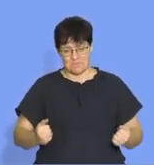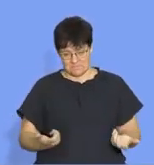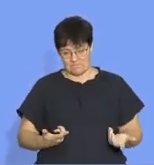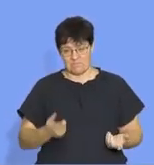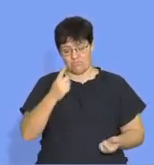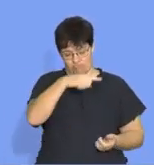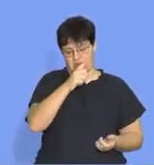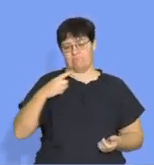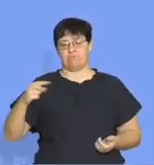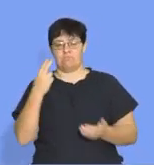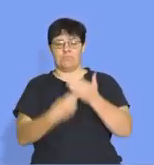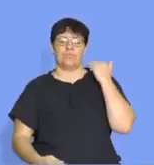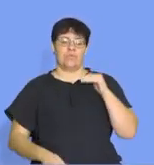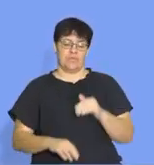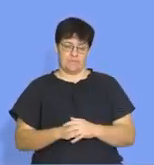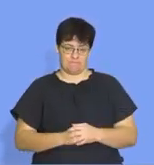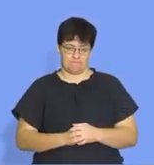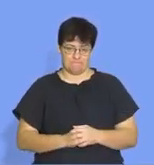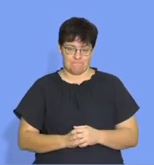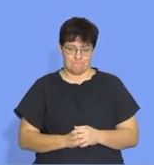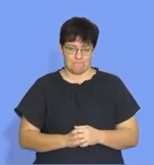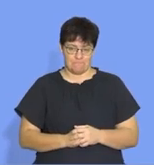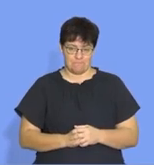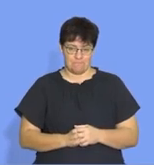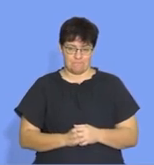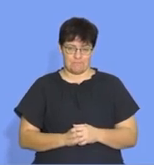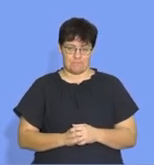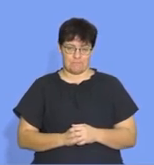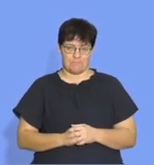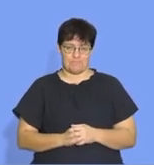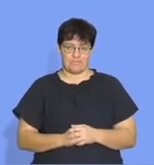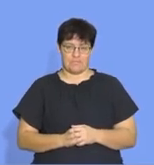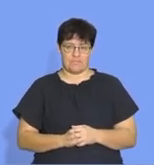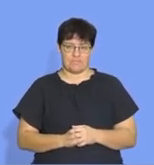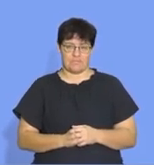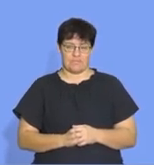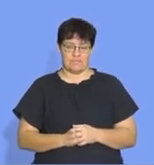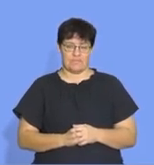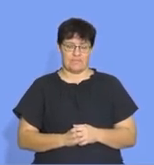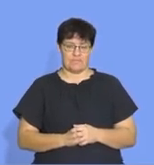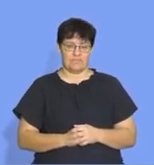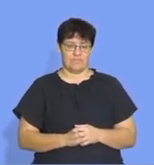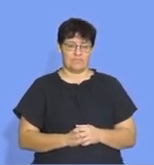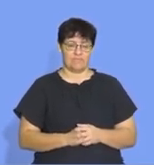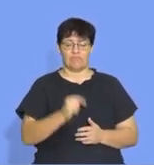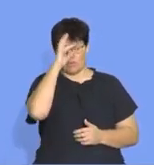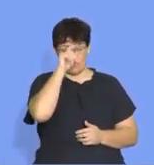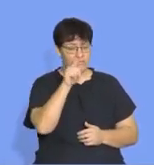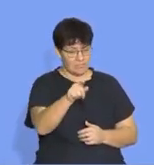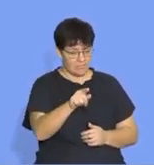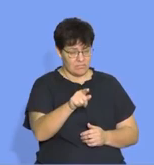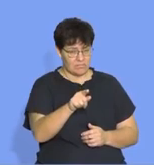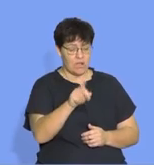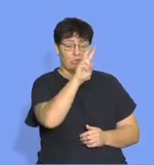So both my solutions are correct. Now remember, to solve